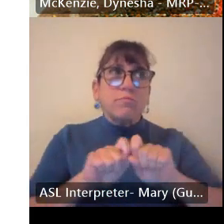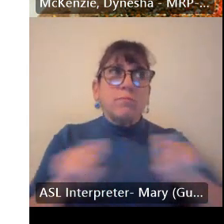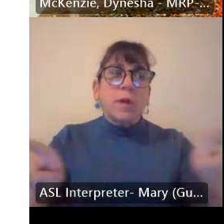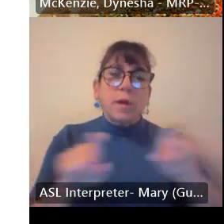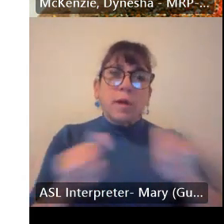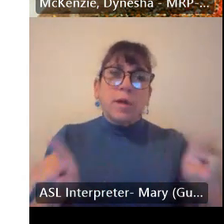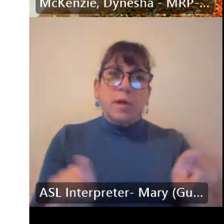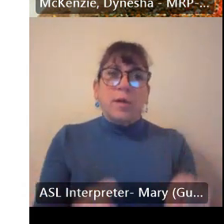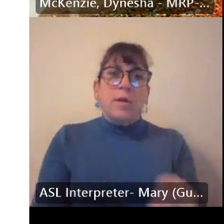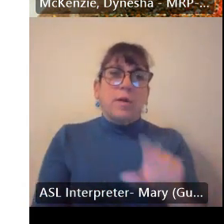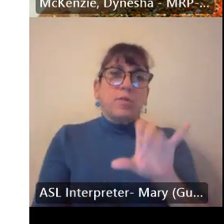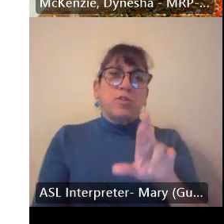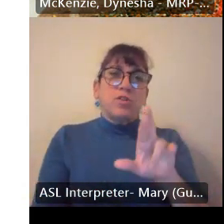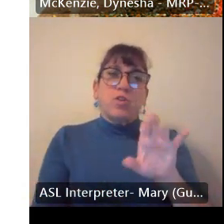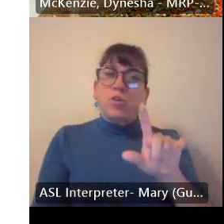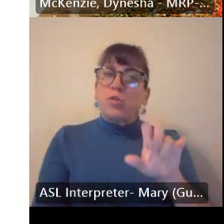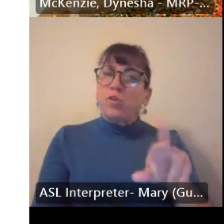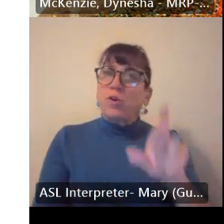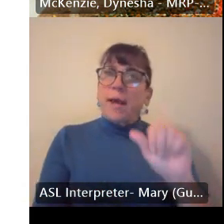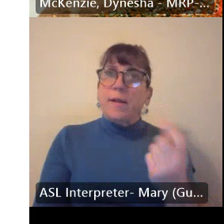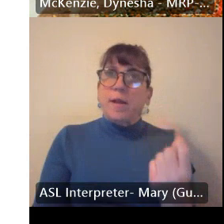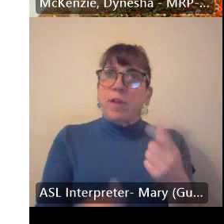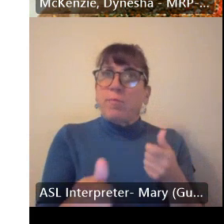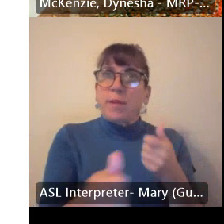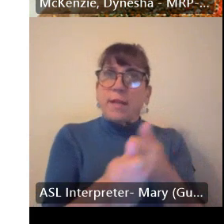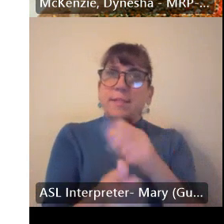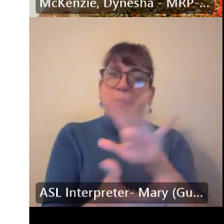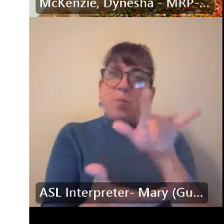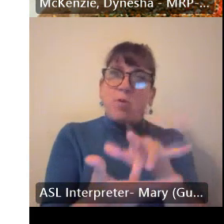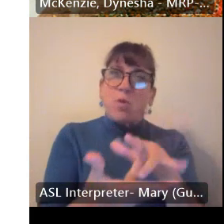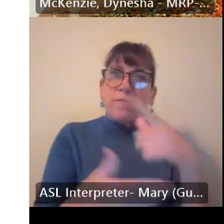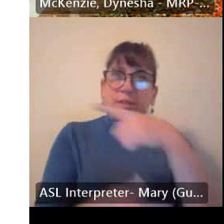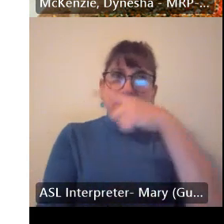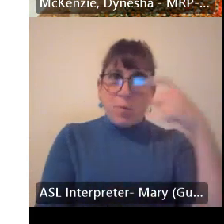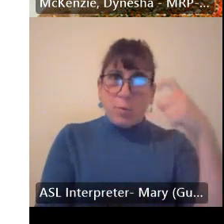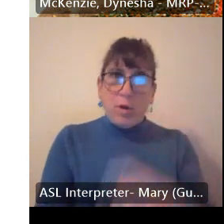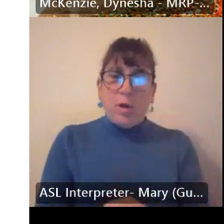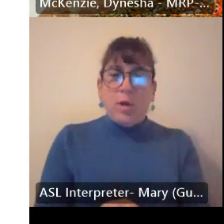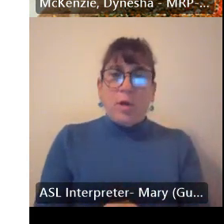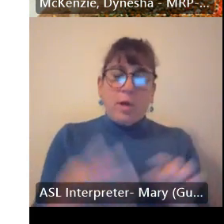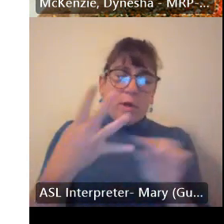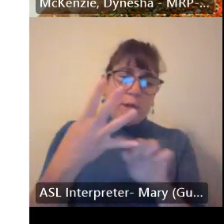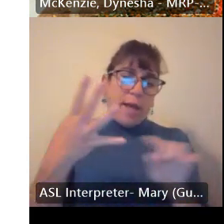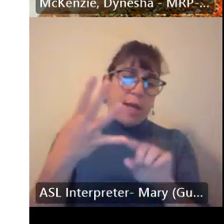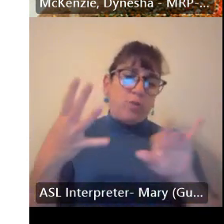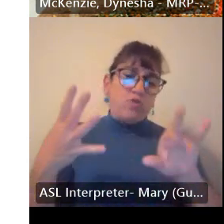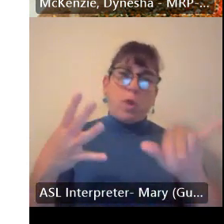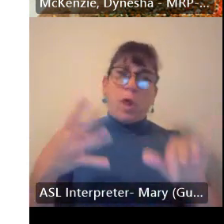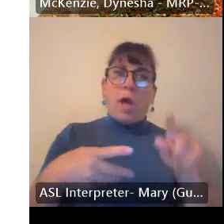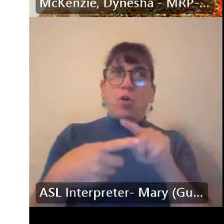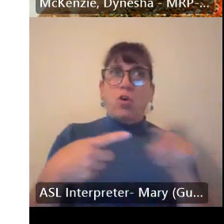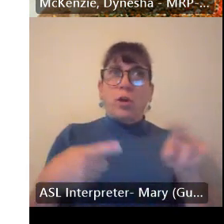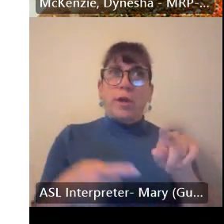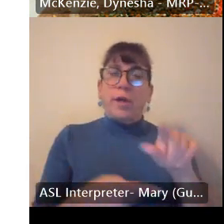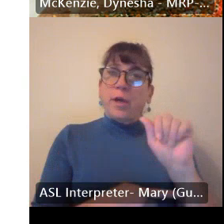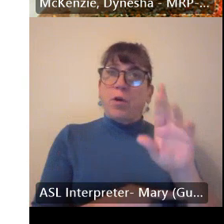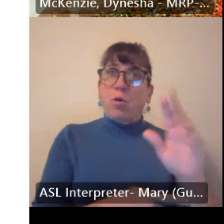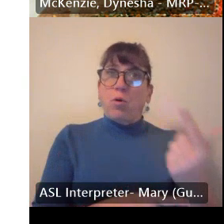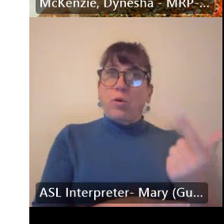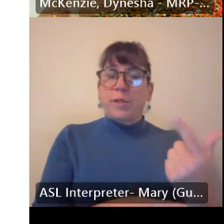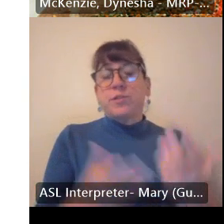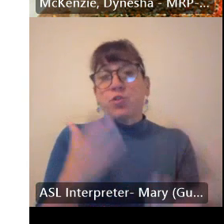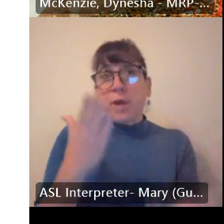updates in midsummer. So as I wrote in here, late July, early August. As you might